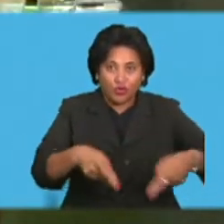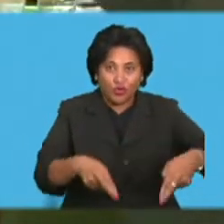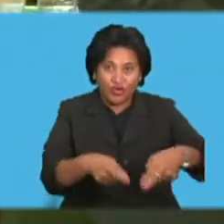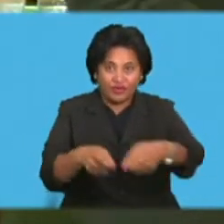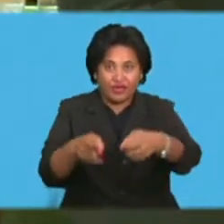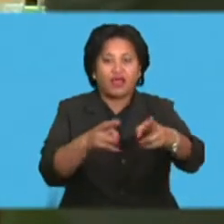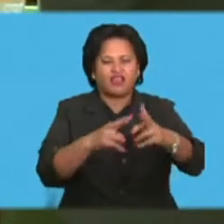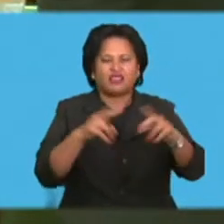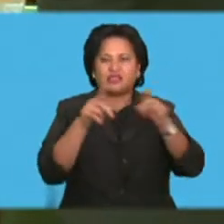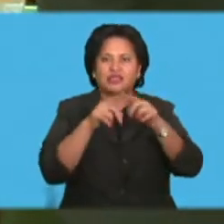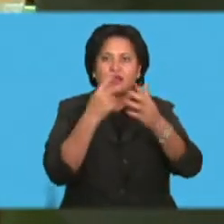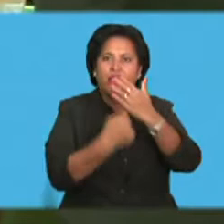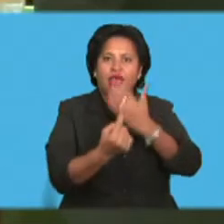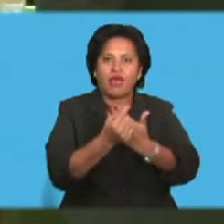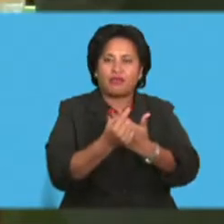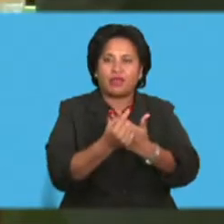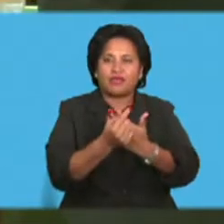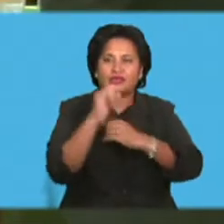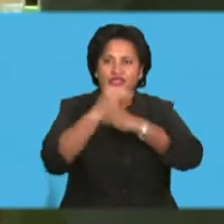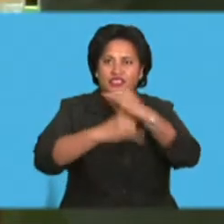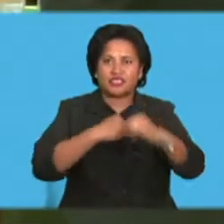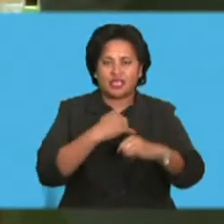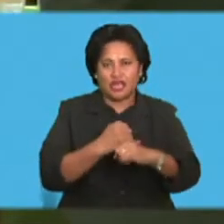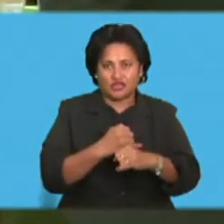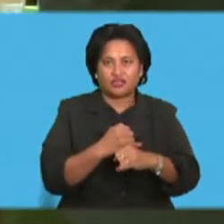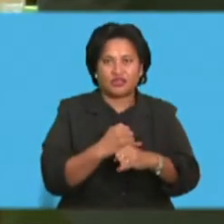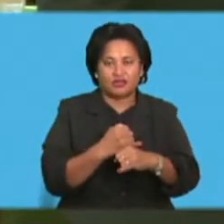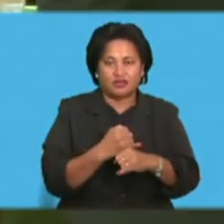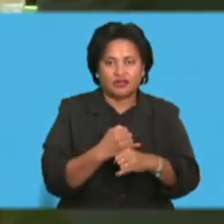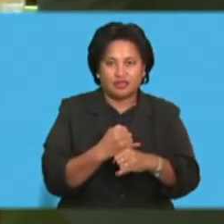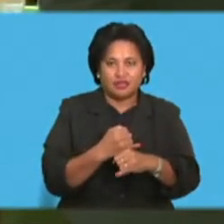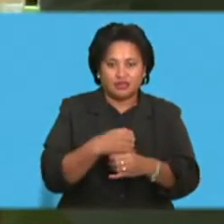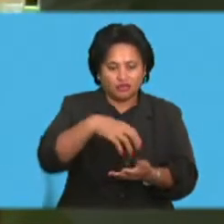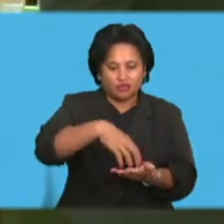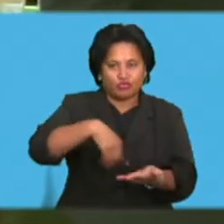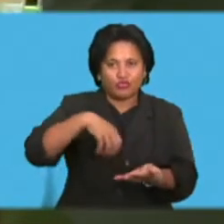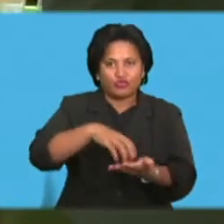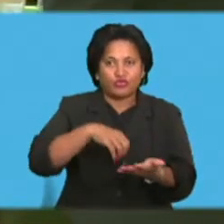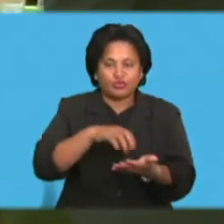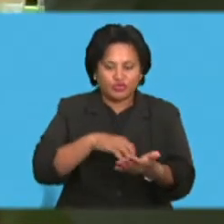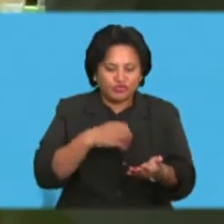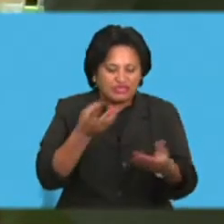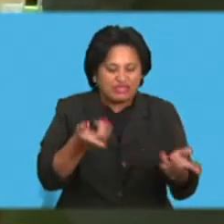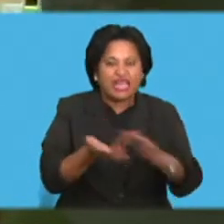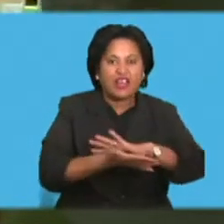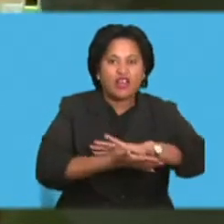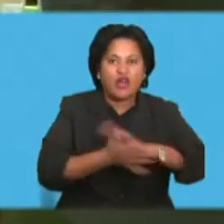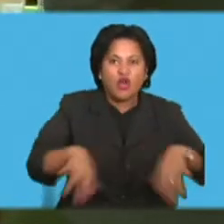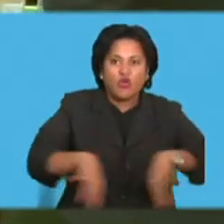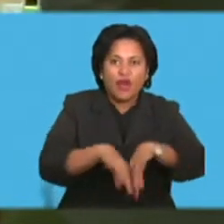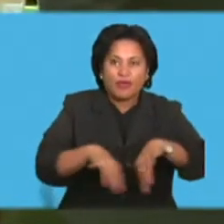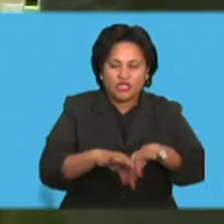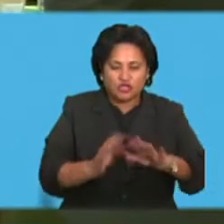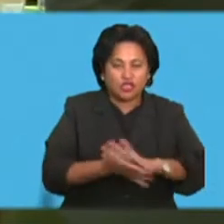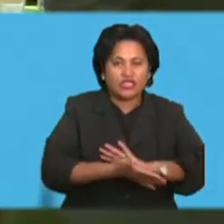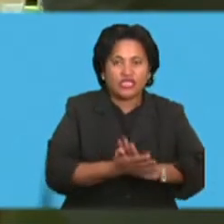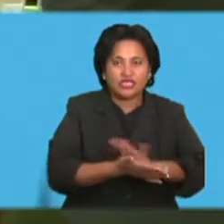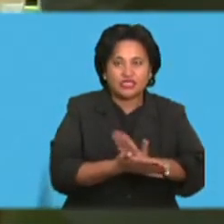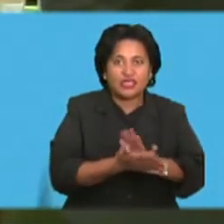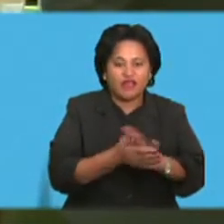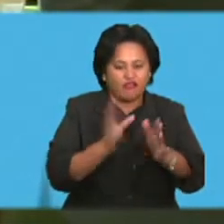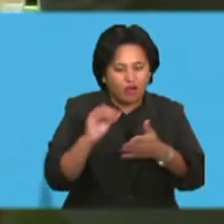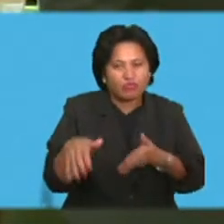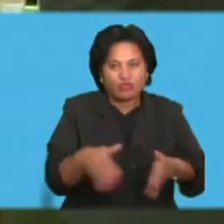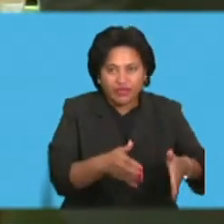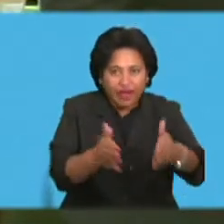approach to excavate or remove sediments and debris from water bodies, lakes,